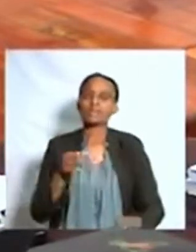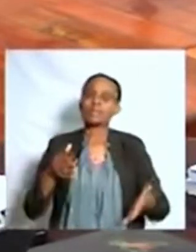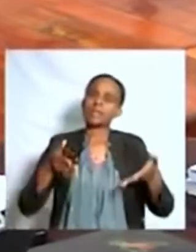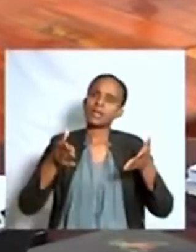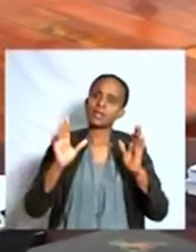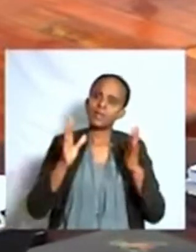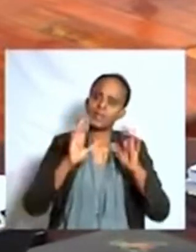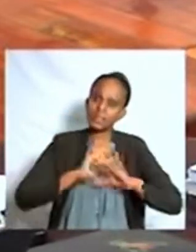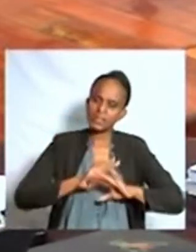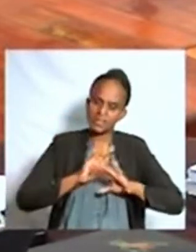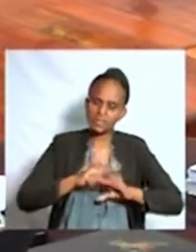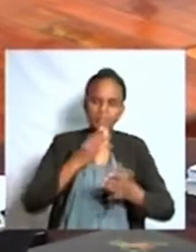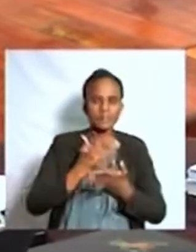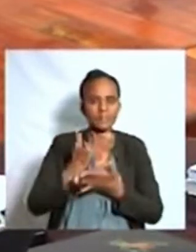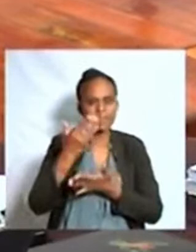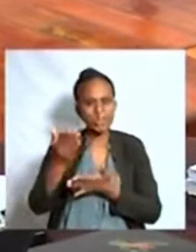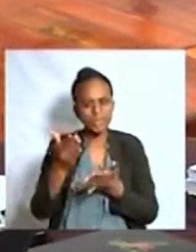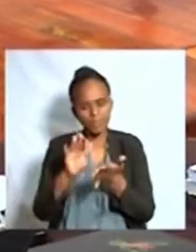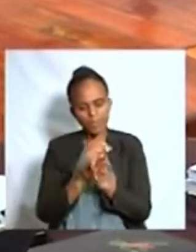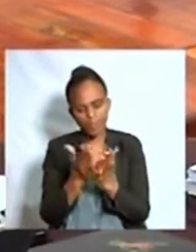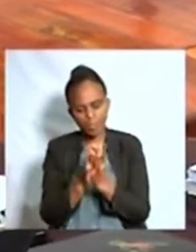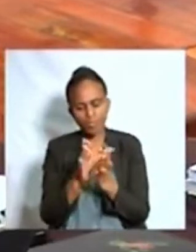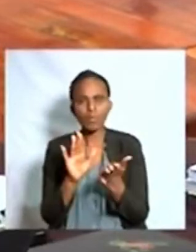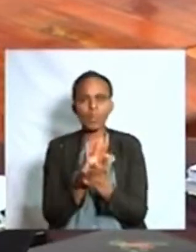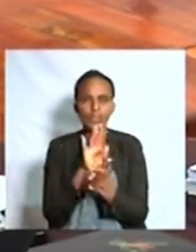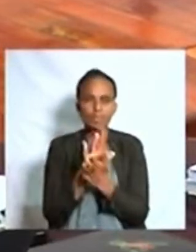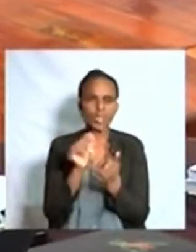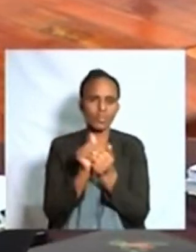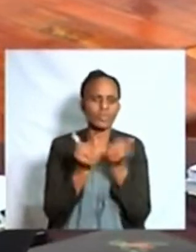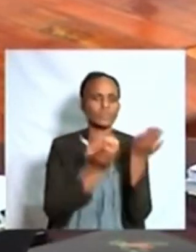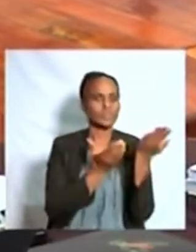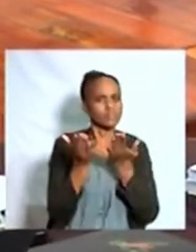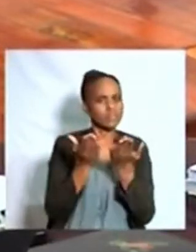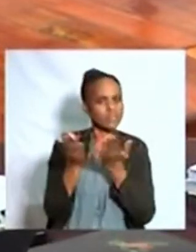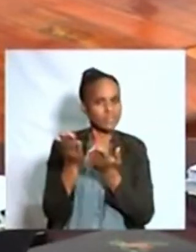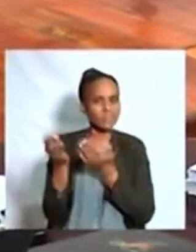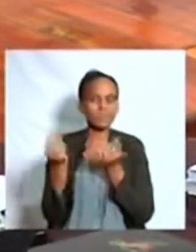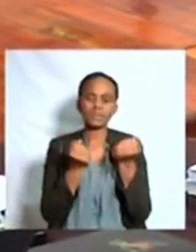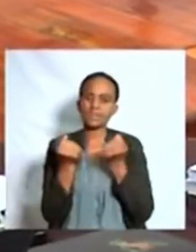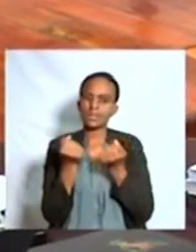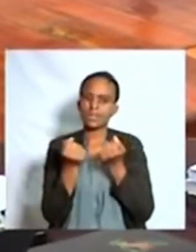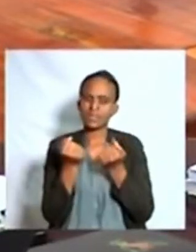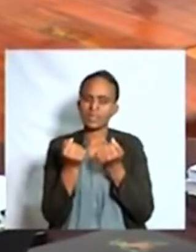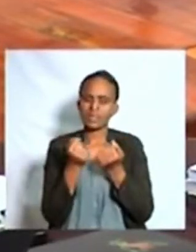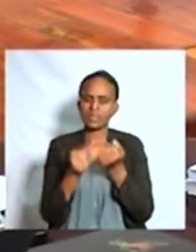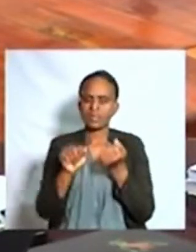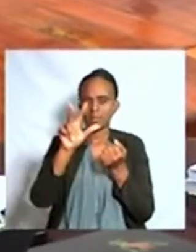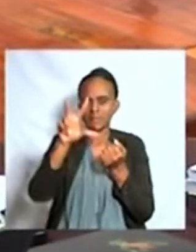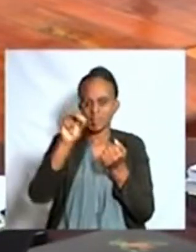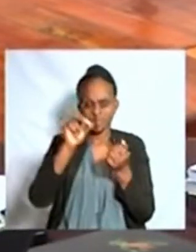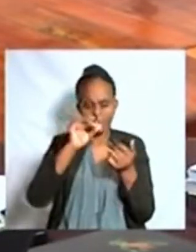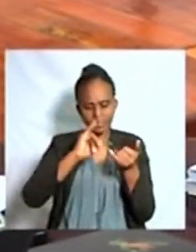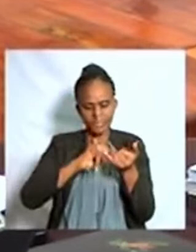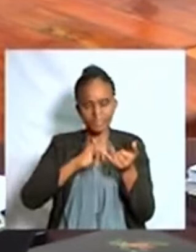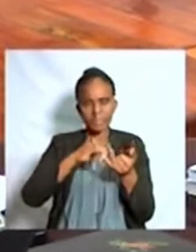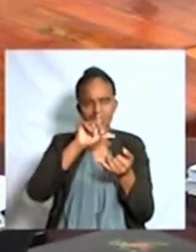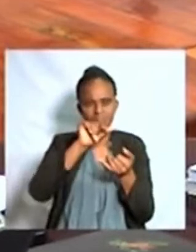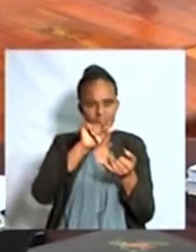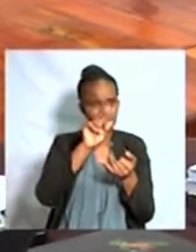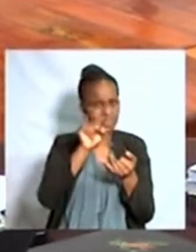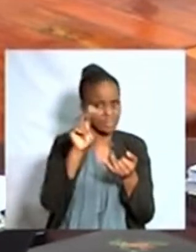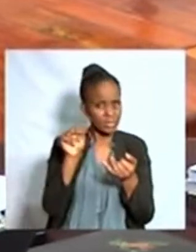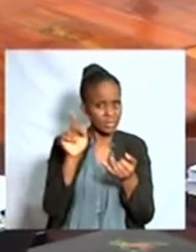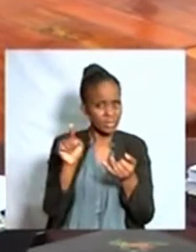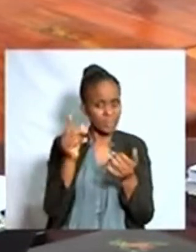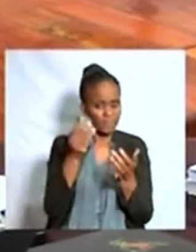allowances, procurement of stationery, and servicing of vehicles. As at 30th September 2022,